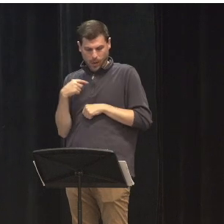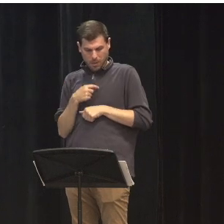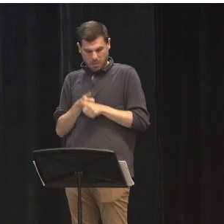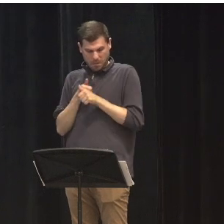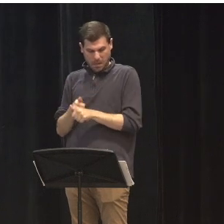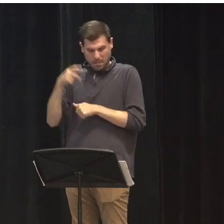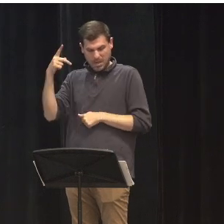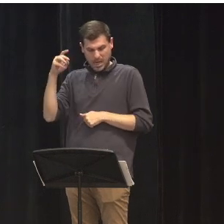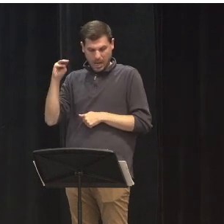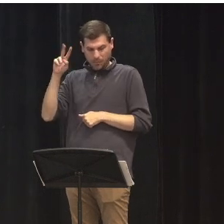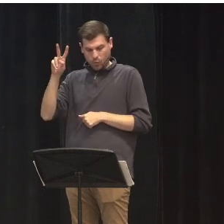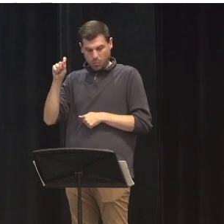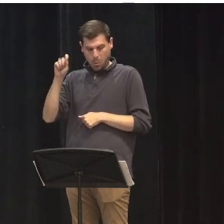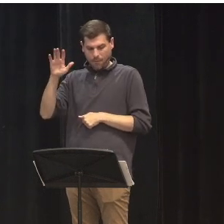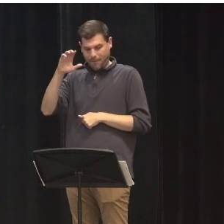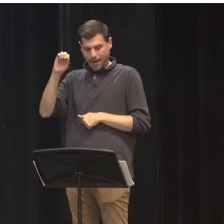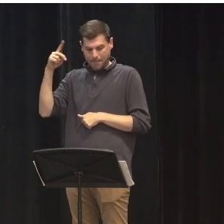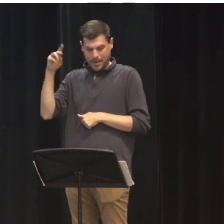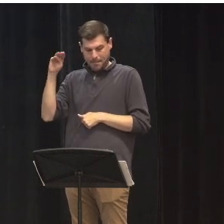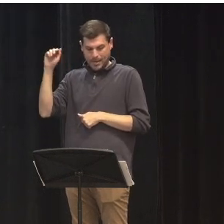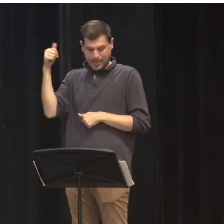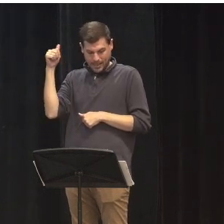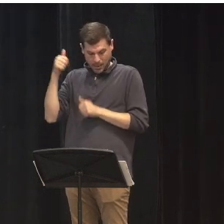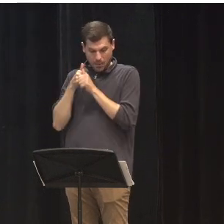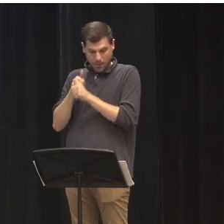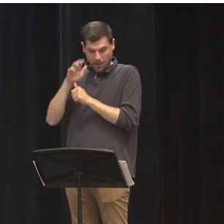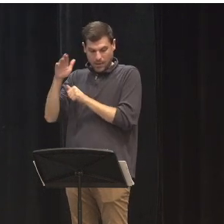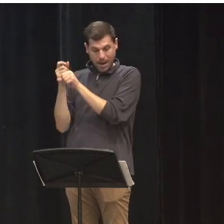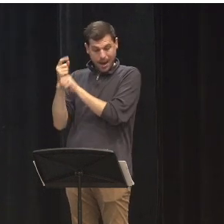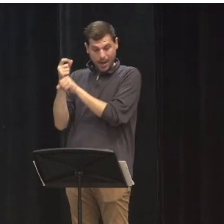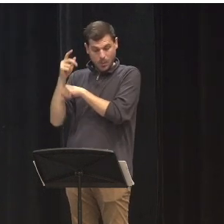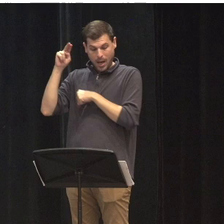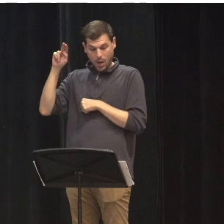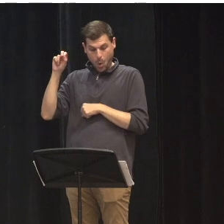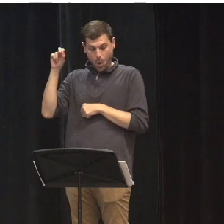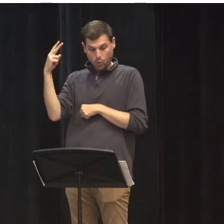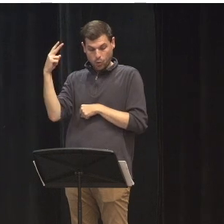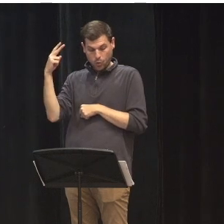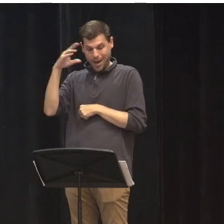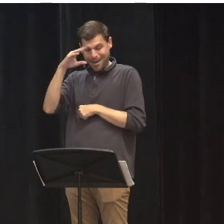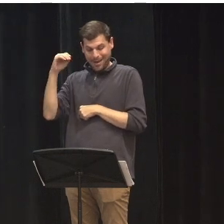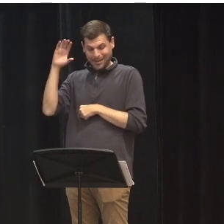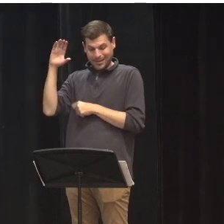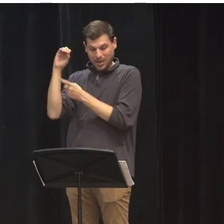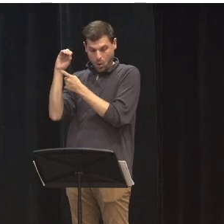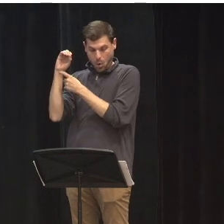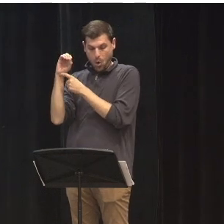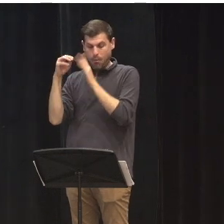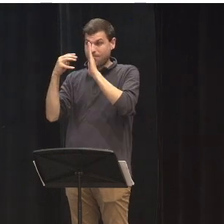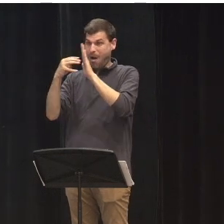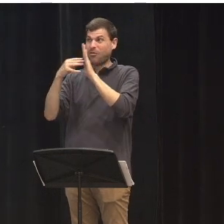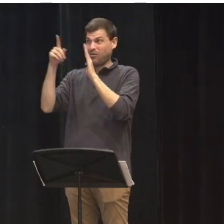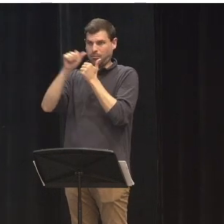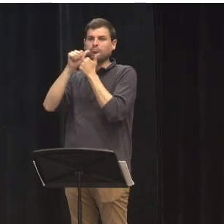the PM2.10 analysis, as well as other gaseous emissions such as nitrogen dioxide and carbon dioxide that come